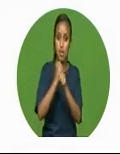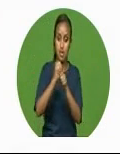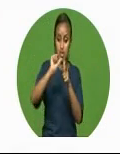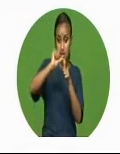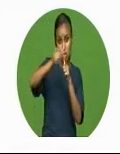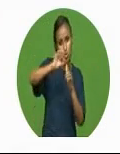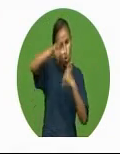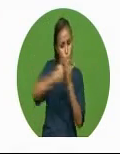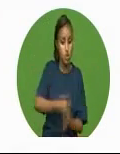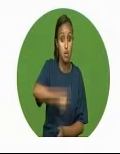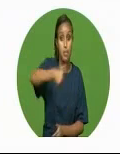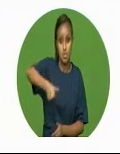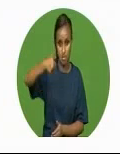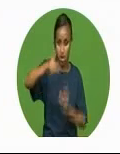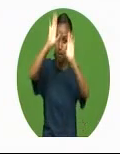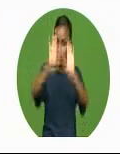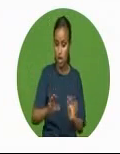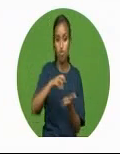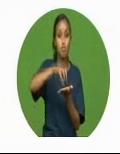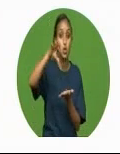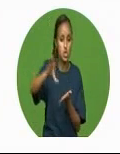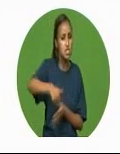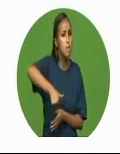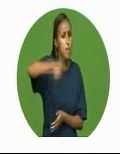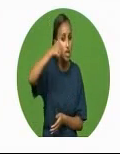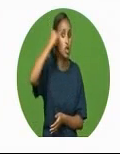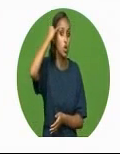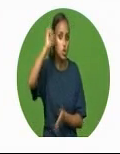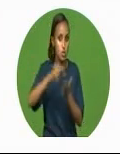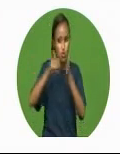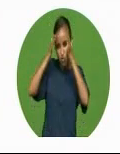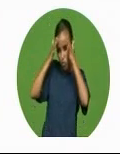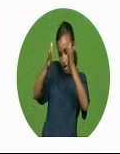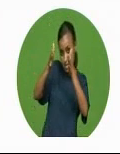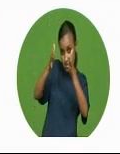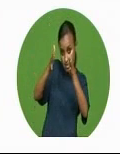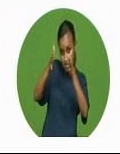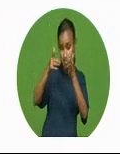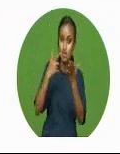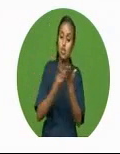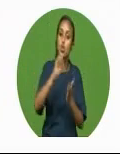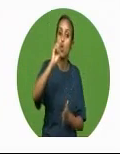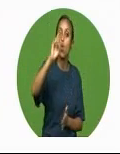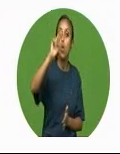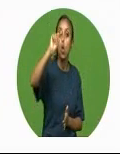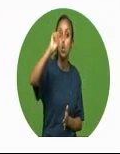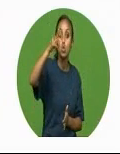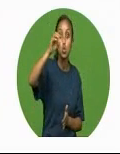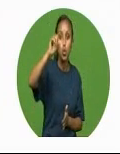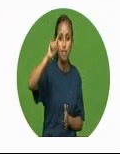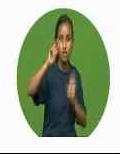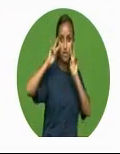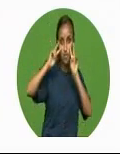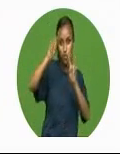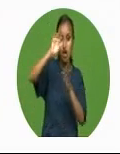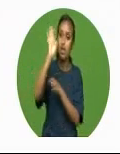angle with all the principal planes of projection. The main concept to focus is that the